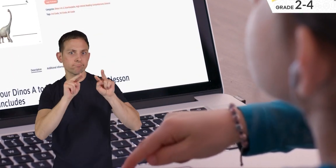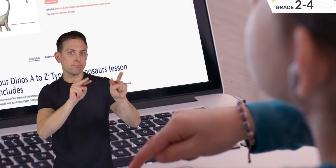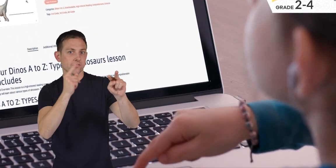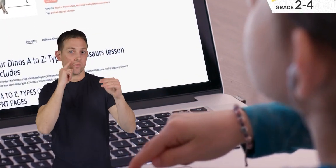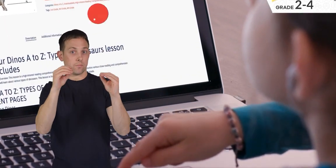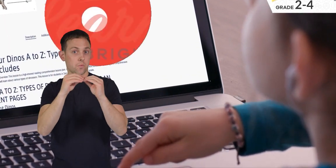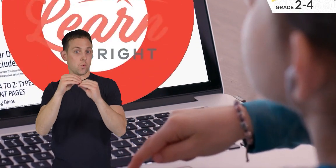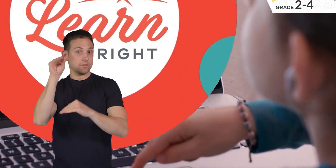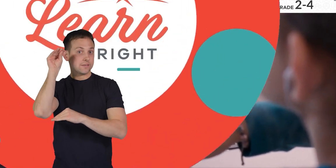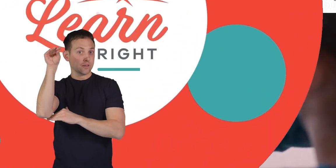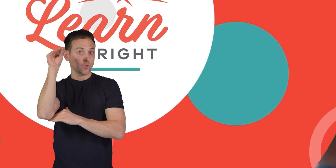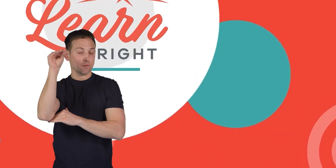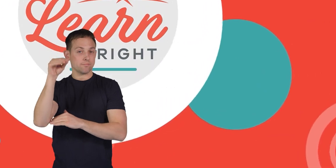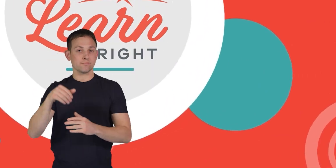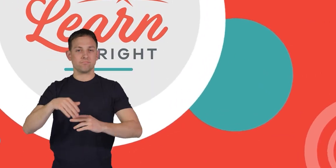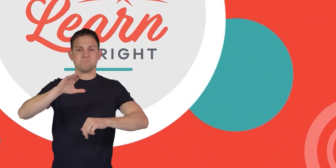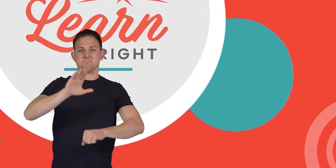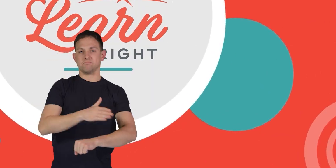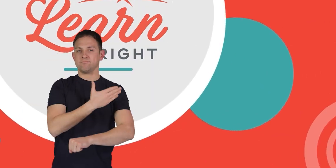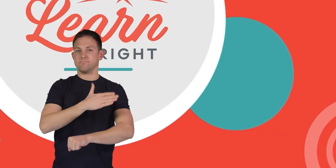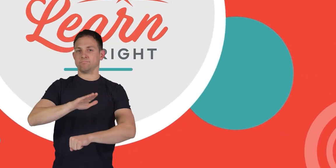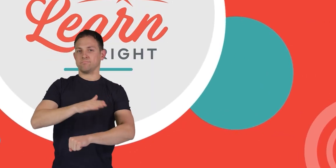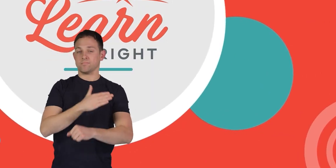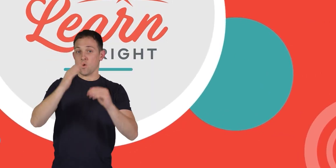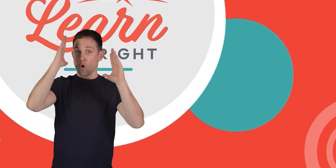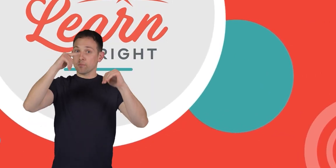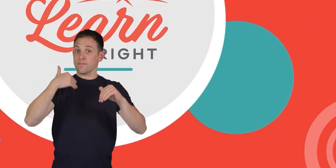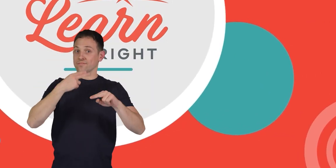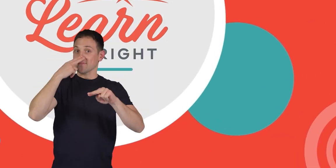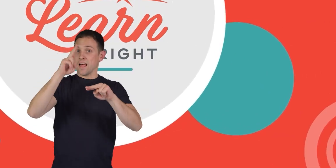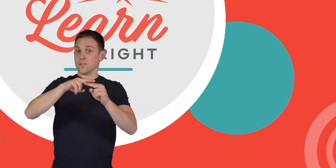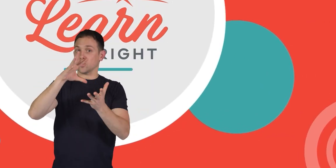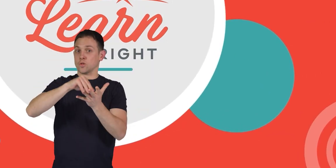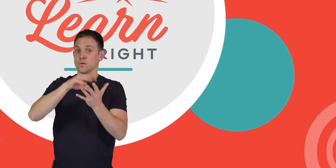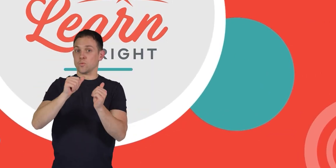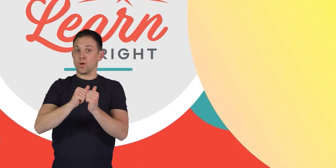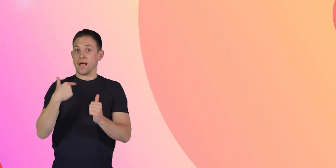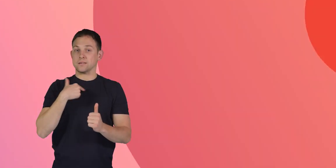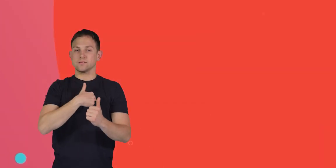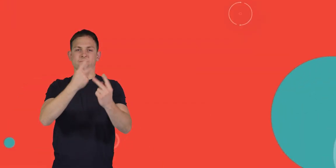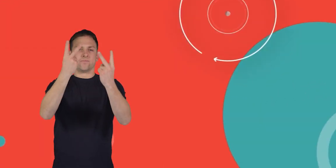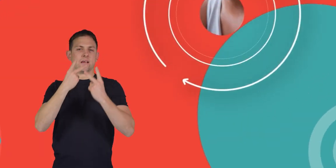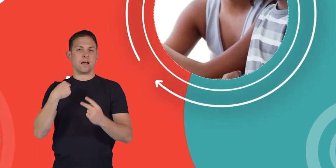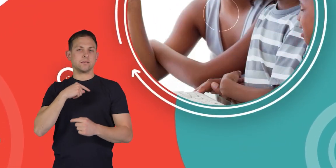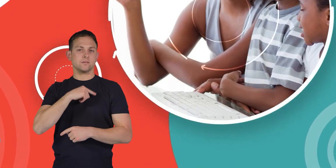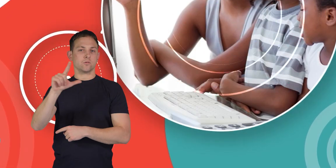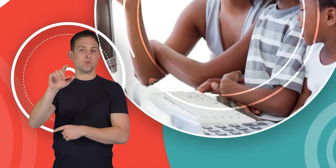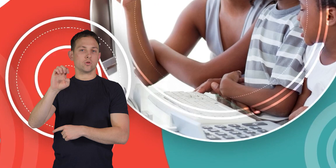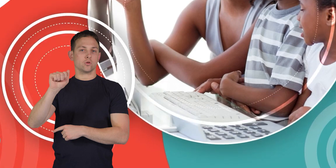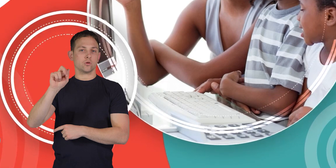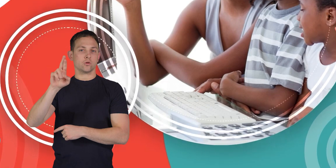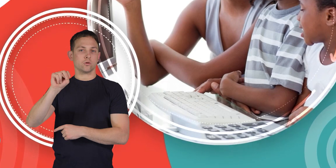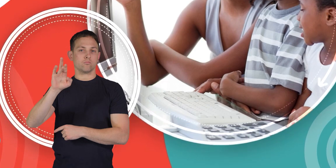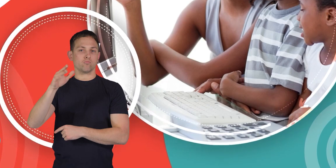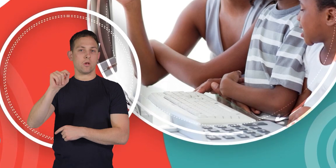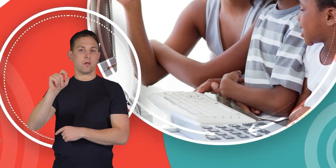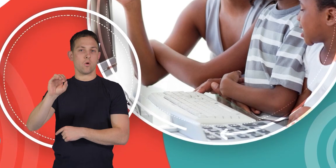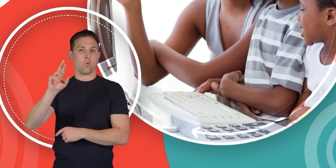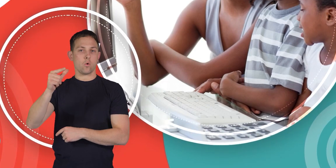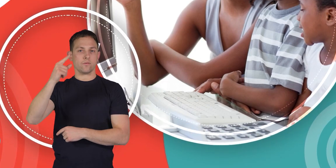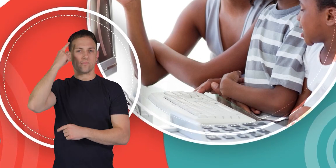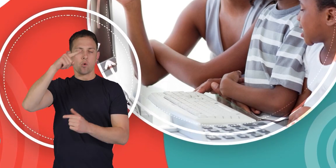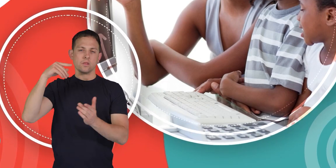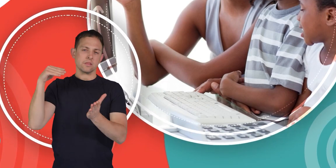more dinos. Hope you had fun learning with us. Visit us at learnbright.org